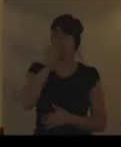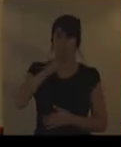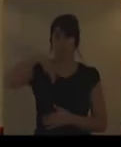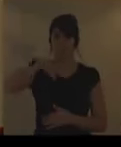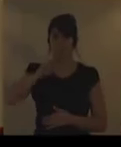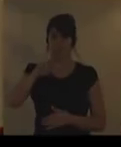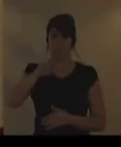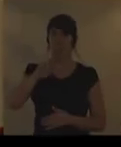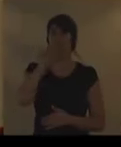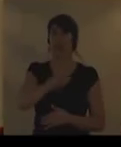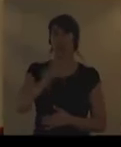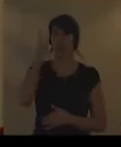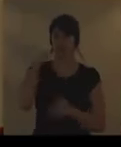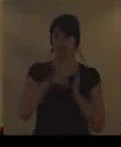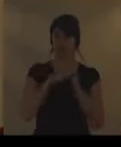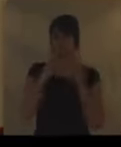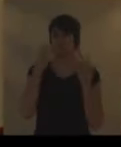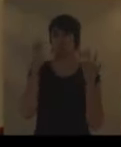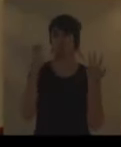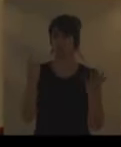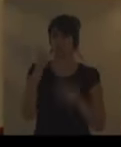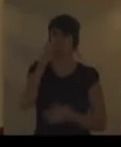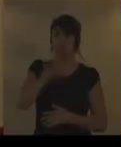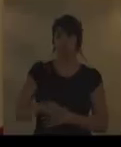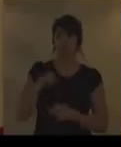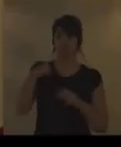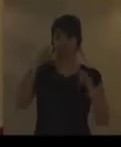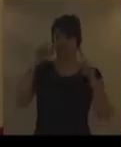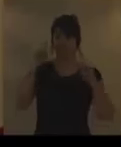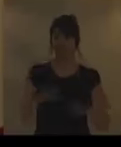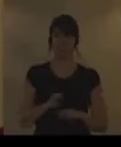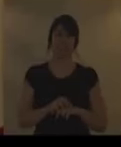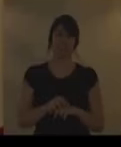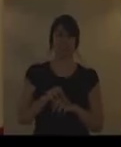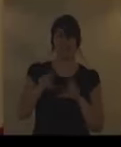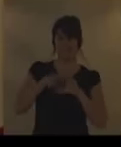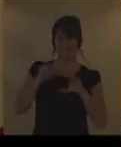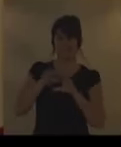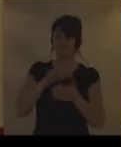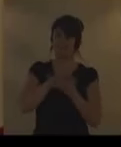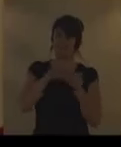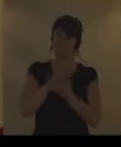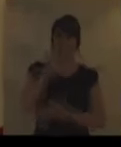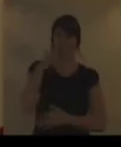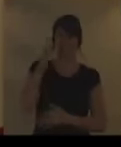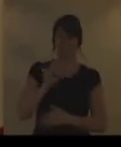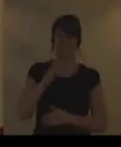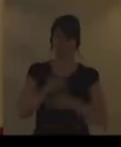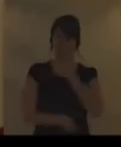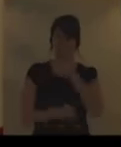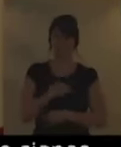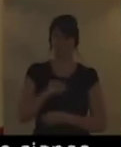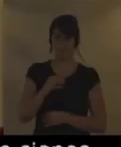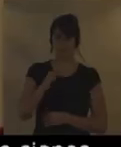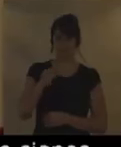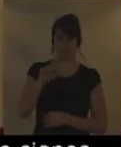of the French Sign Language videos by Lefebvre Albaré and Dahl in